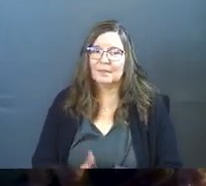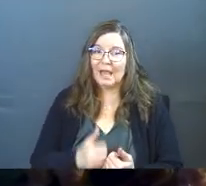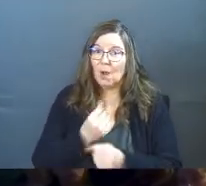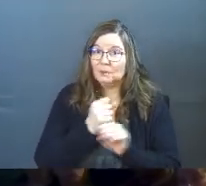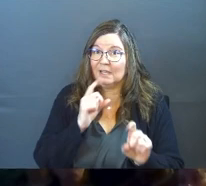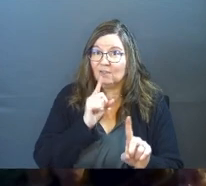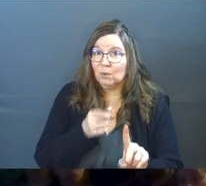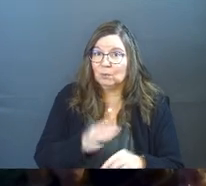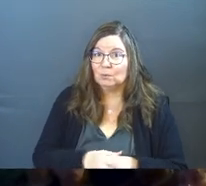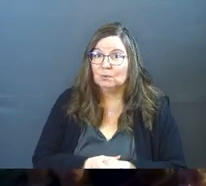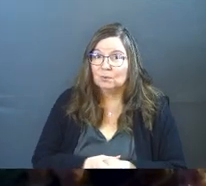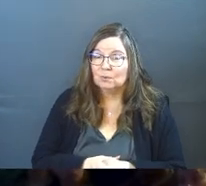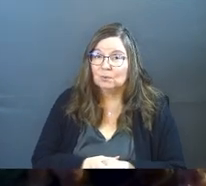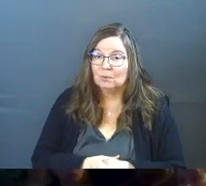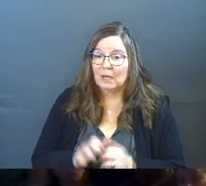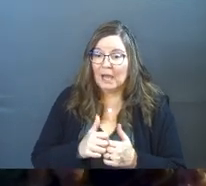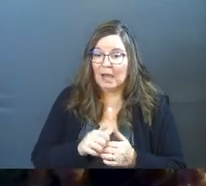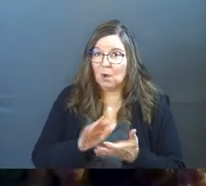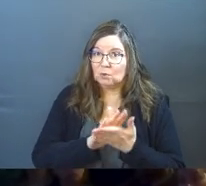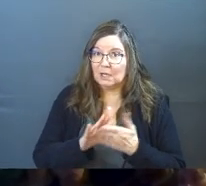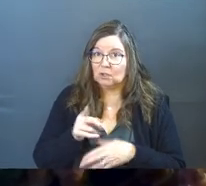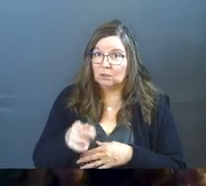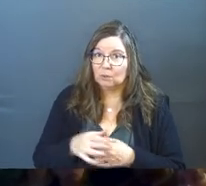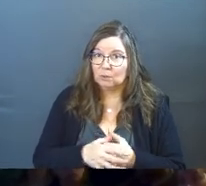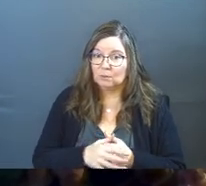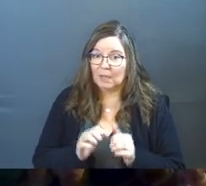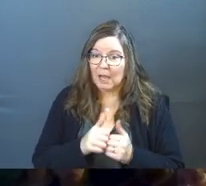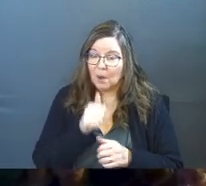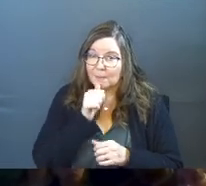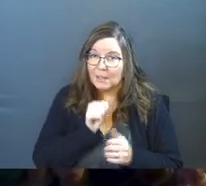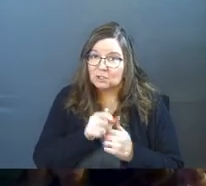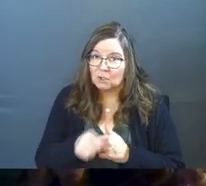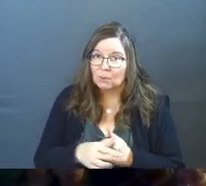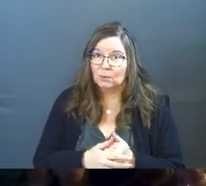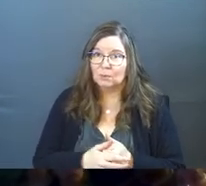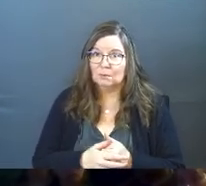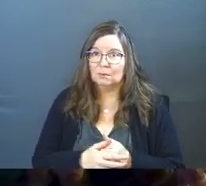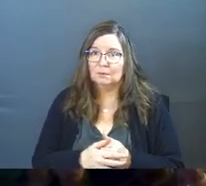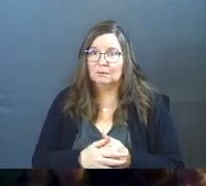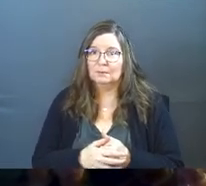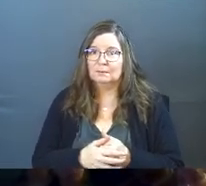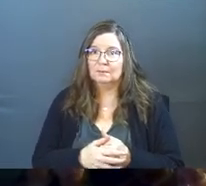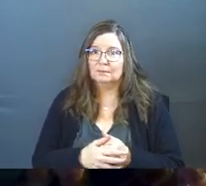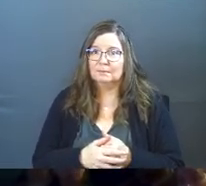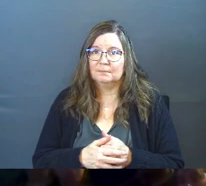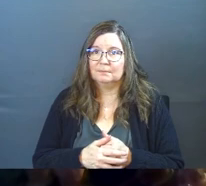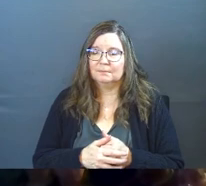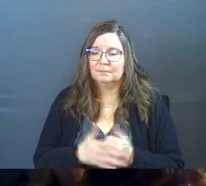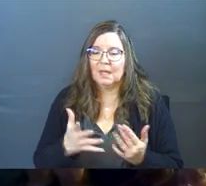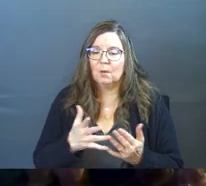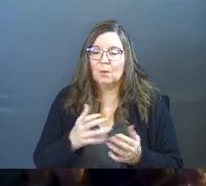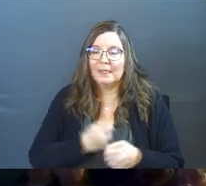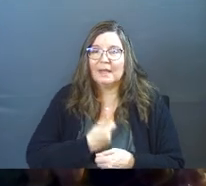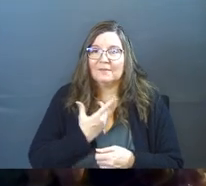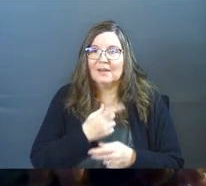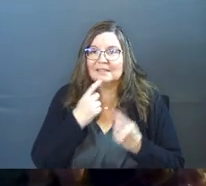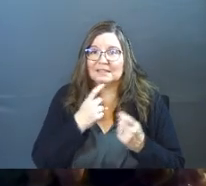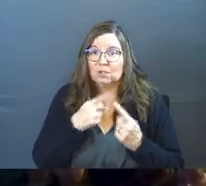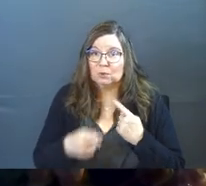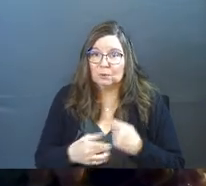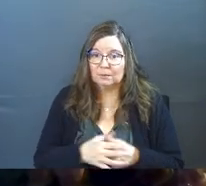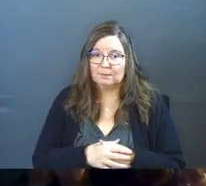How safe are you? How gentle are you? How patient are you? Why would they confess this sin to